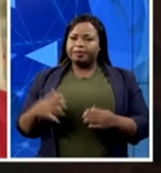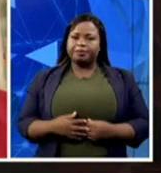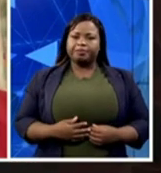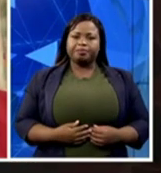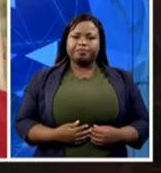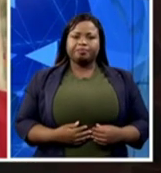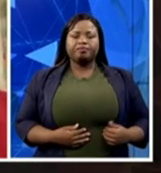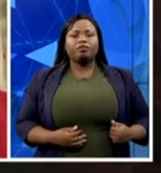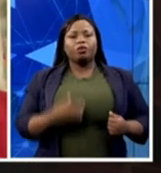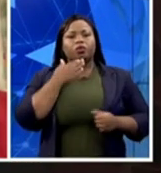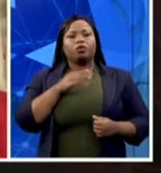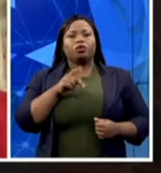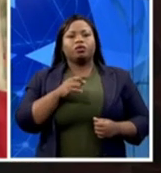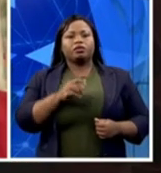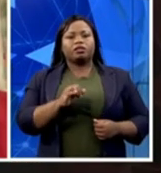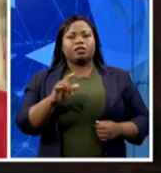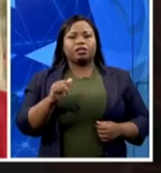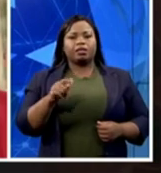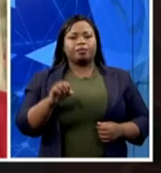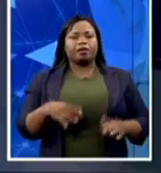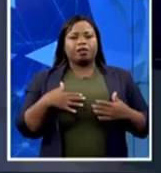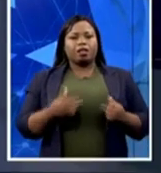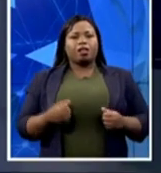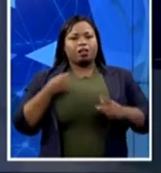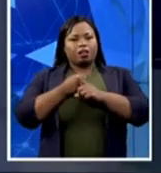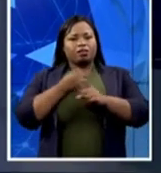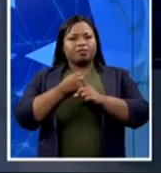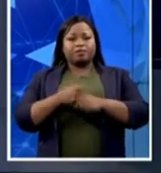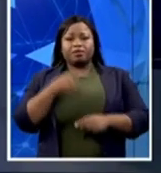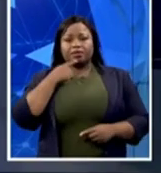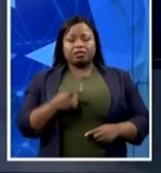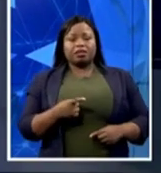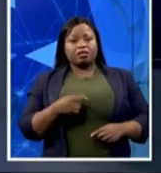activist who describes himself as an advocate for health for all citizens.